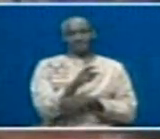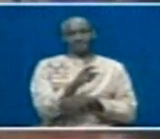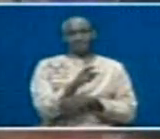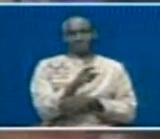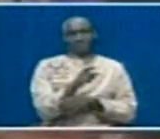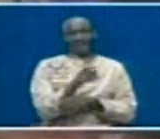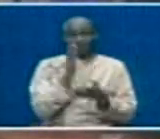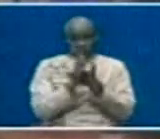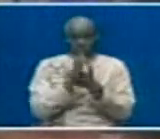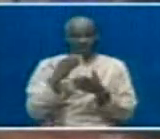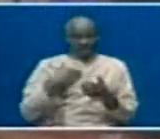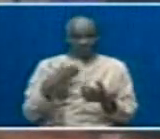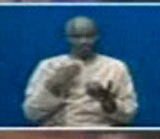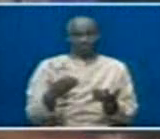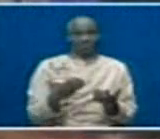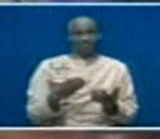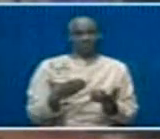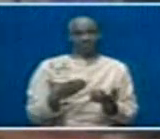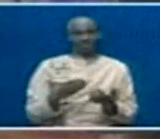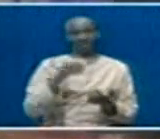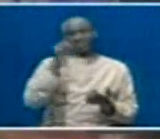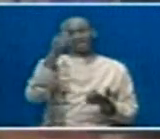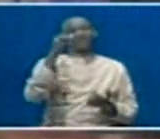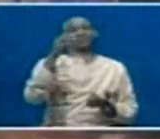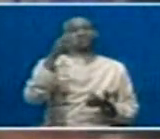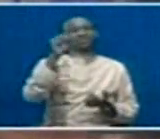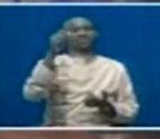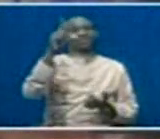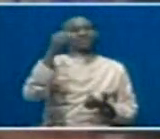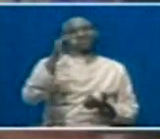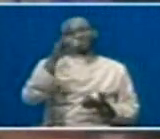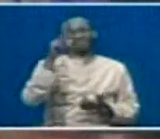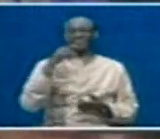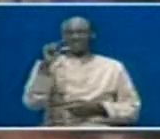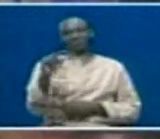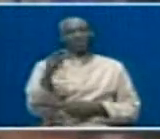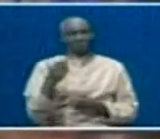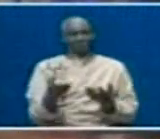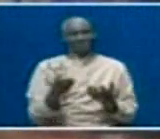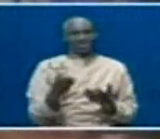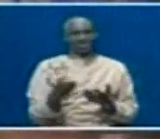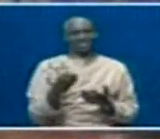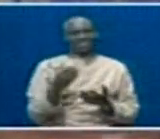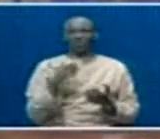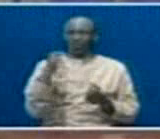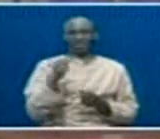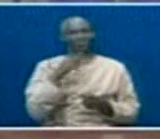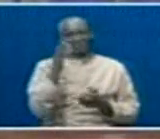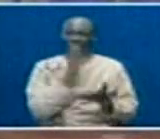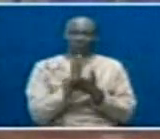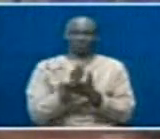then, of course, you know, there was Salim Abdallah Salim. Well, he's a little guy. The greatest of all legends. No, come greatest on. Greatest of all,